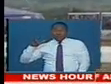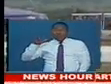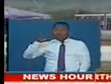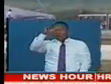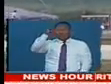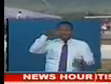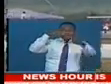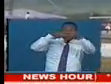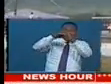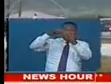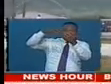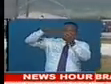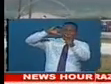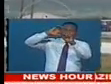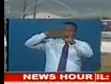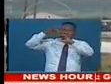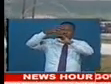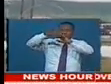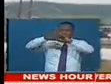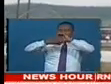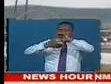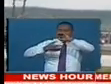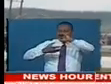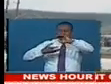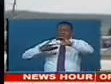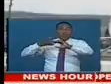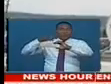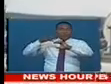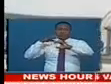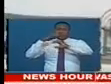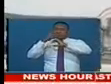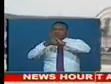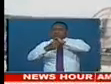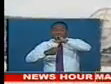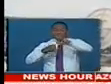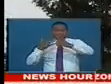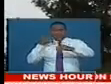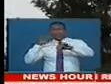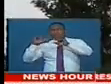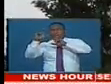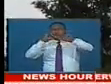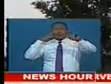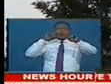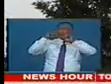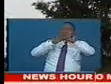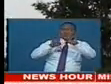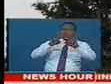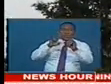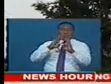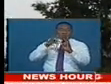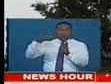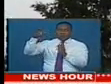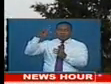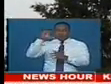research commercialization, also allows scientists and astronauts to conduct research into natural resource management,